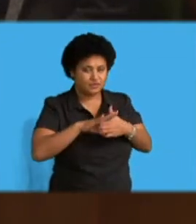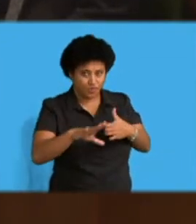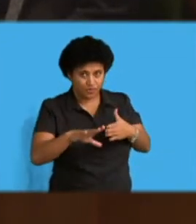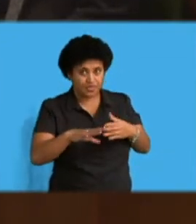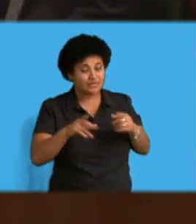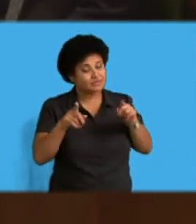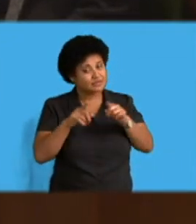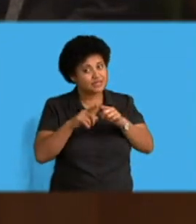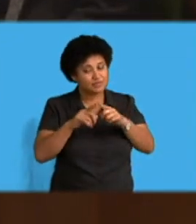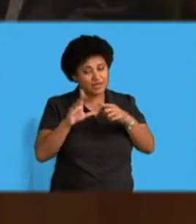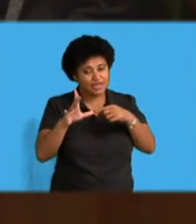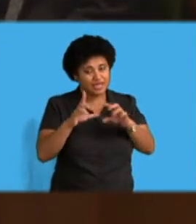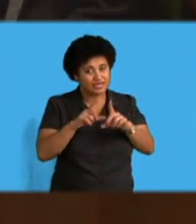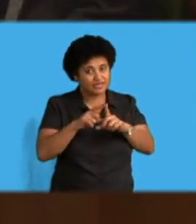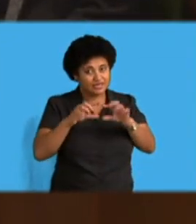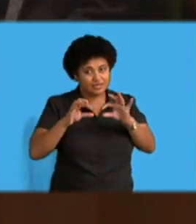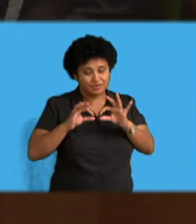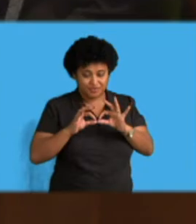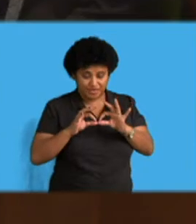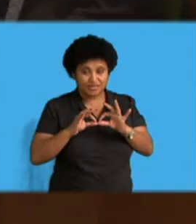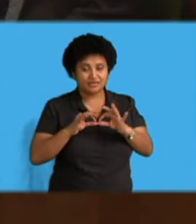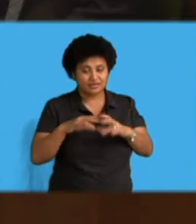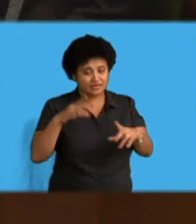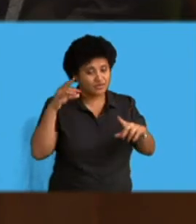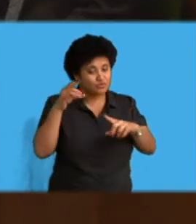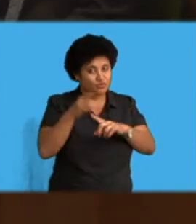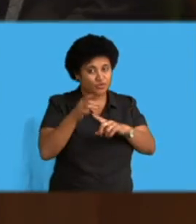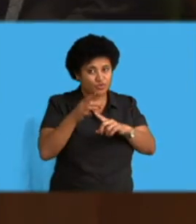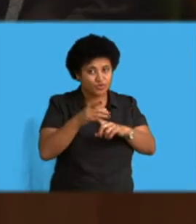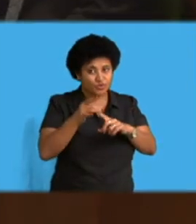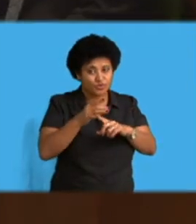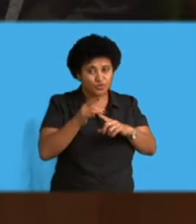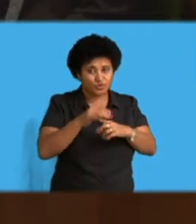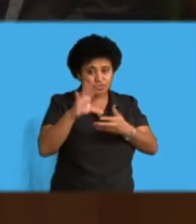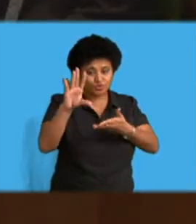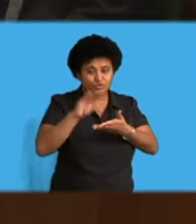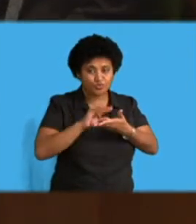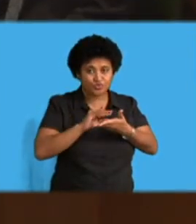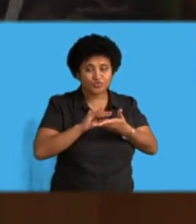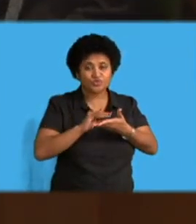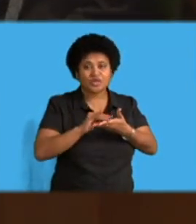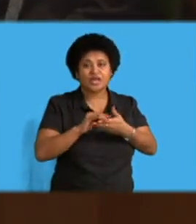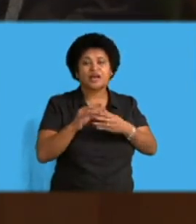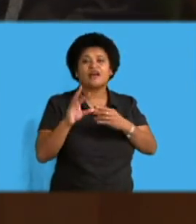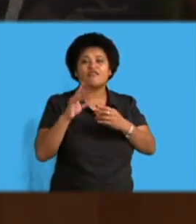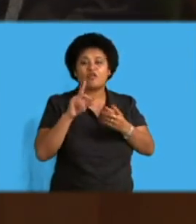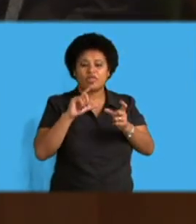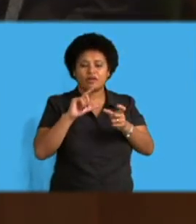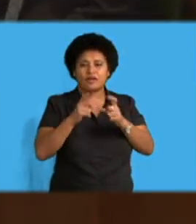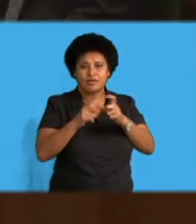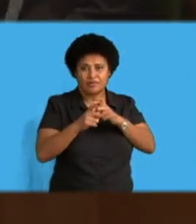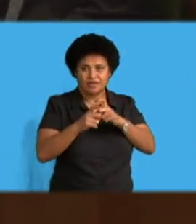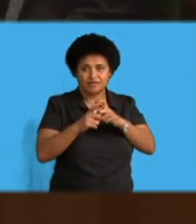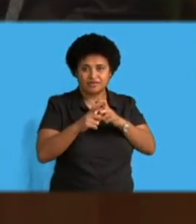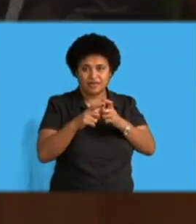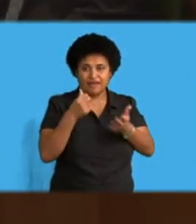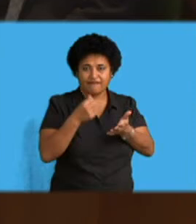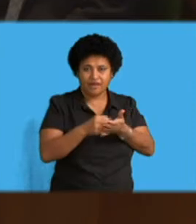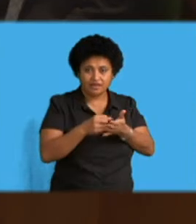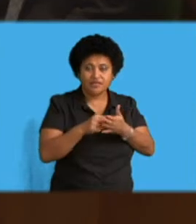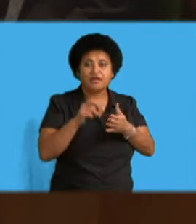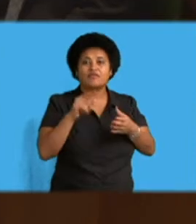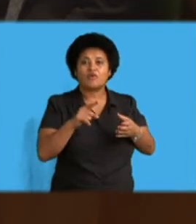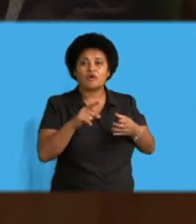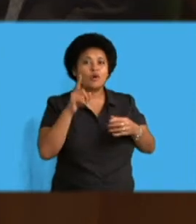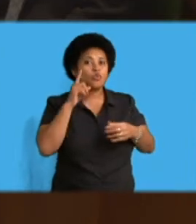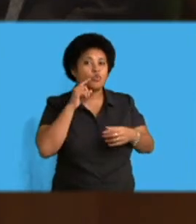been instrumental, Honourable Deputy Speaker, in securing the $32 million US grant from the Green Climate Fund for the water and sanitation project